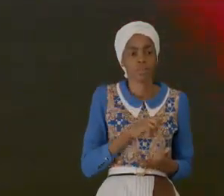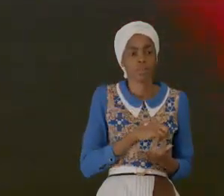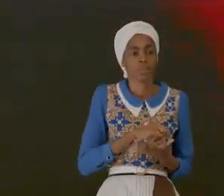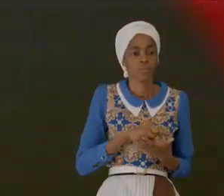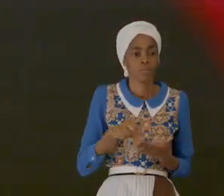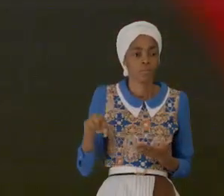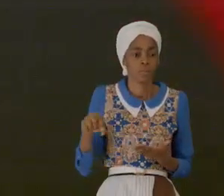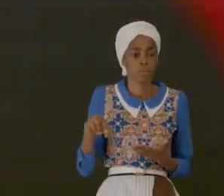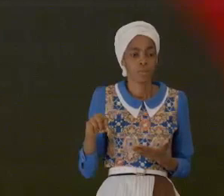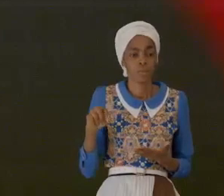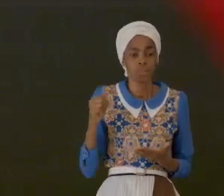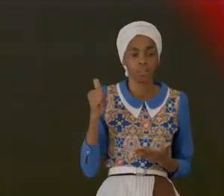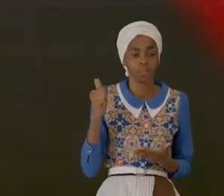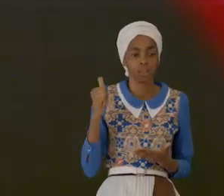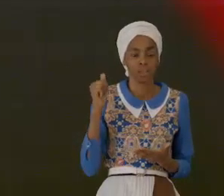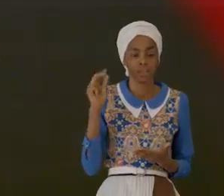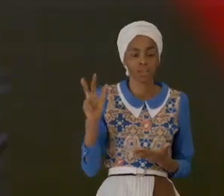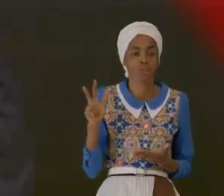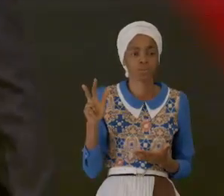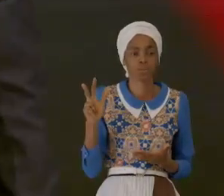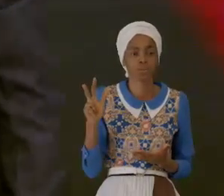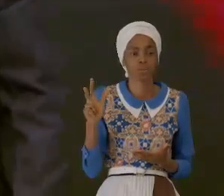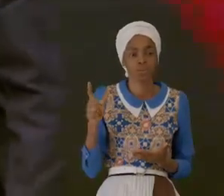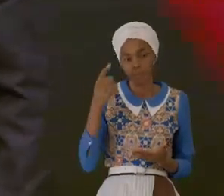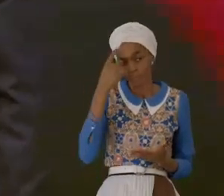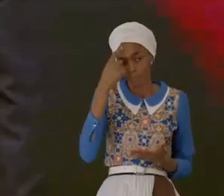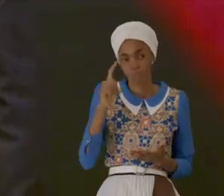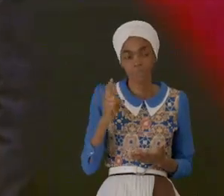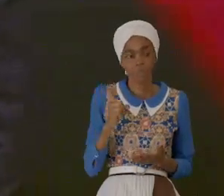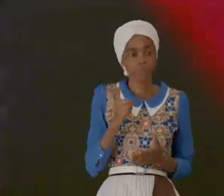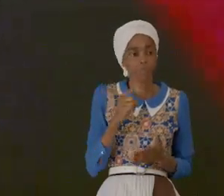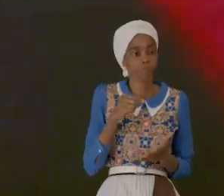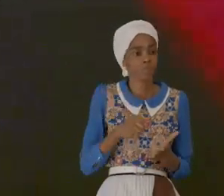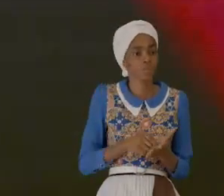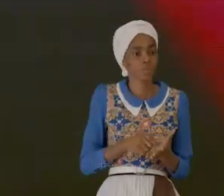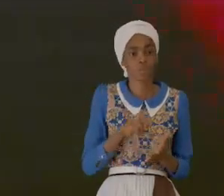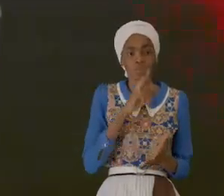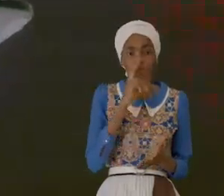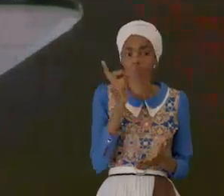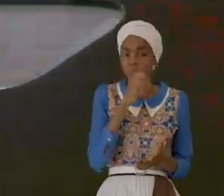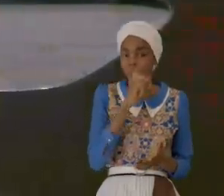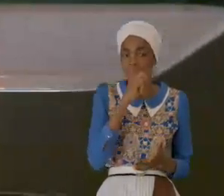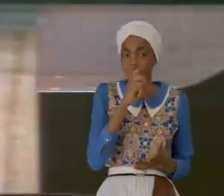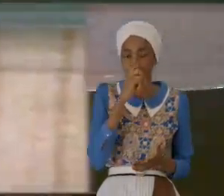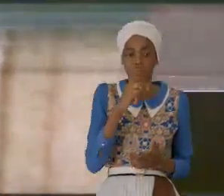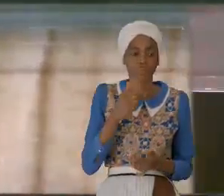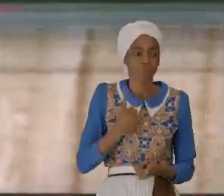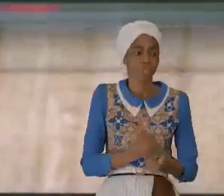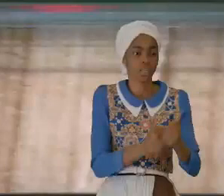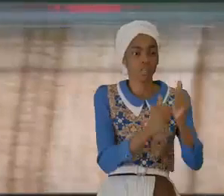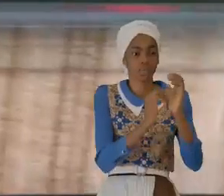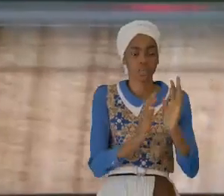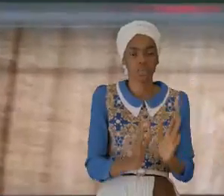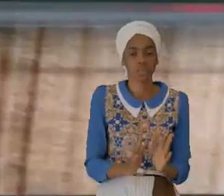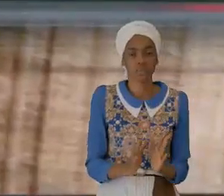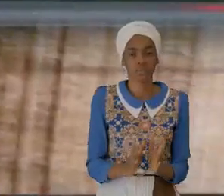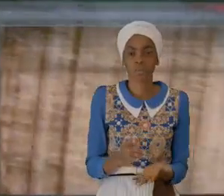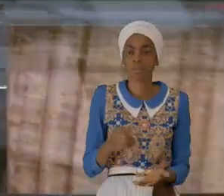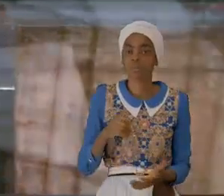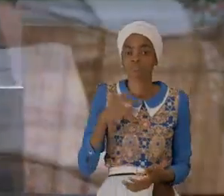verse 13. For such are false apostles, those